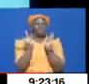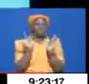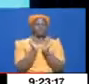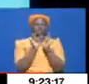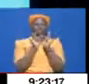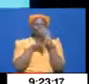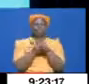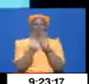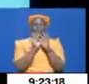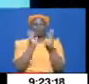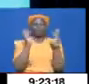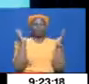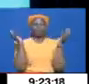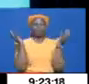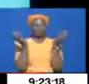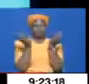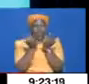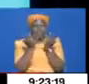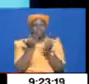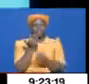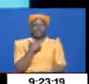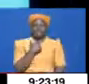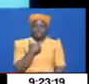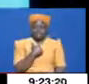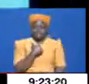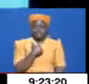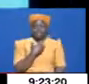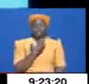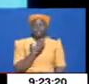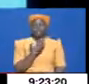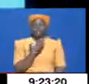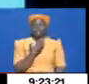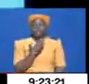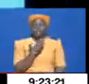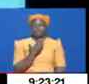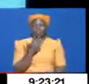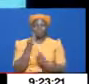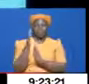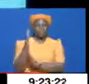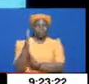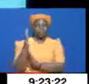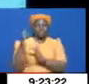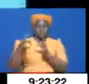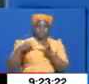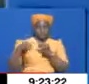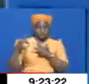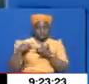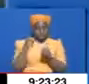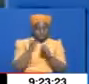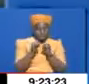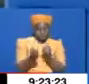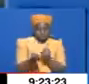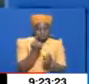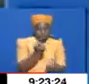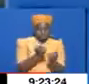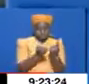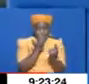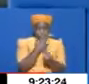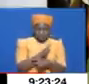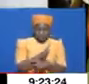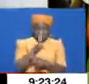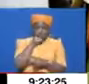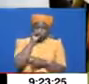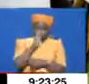world. There have, however, been security concerns that have arisen. Speakers